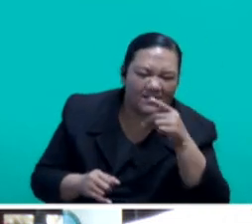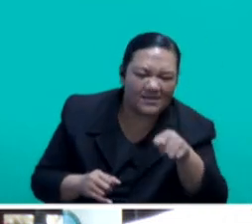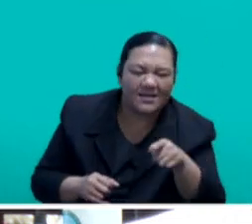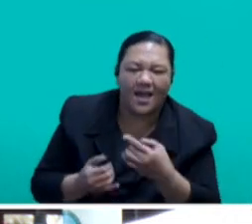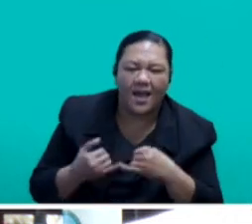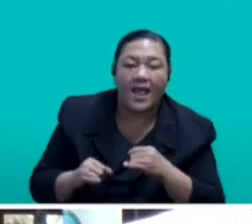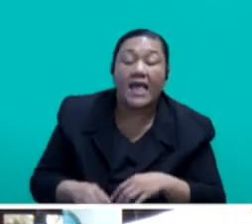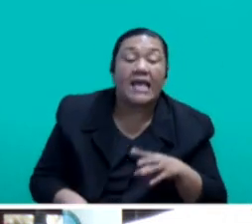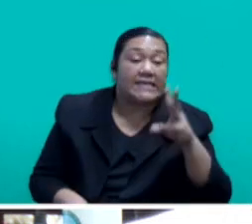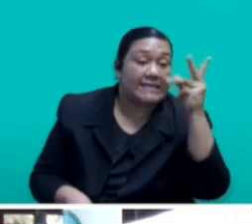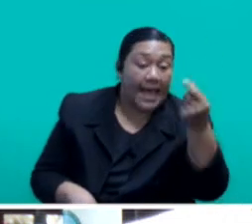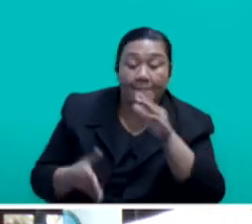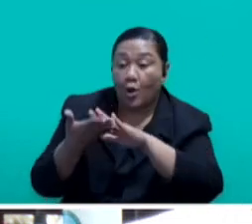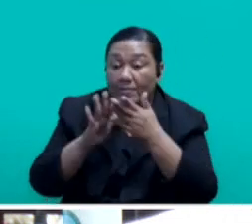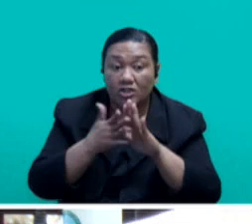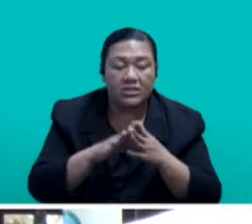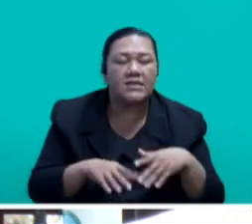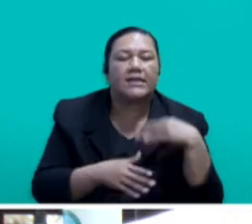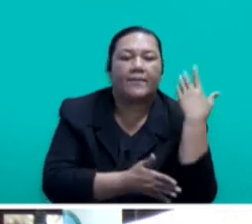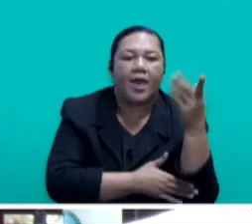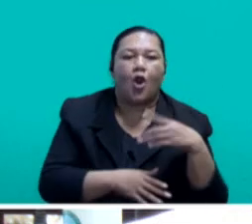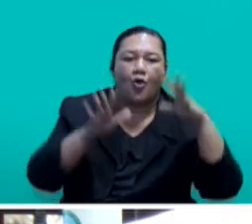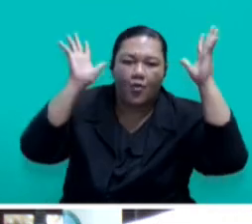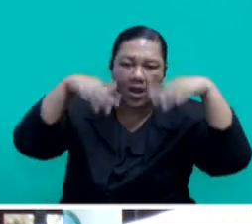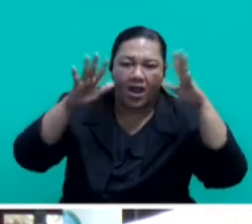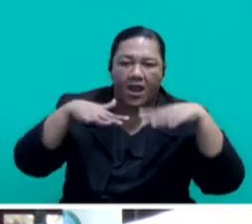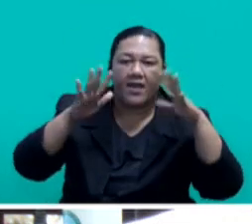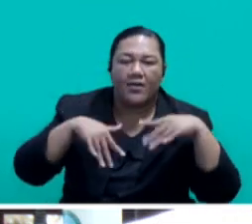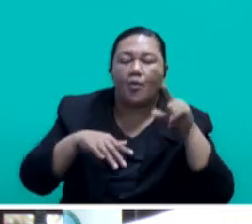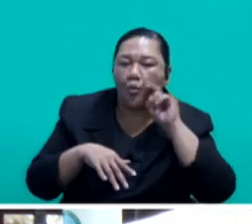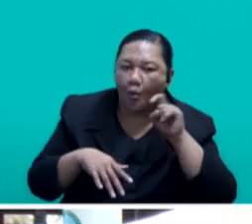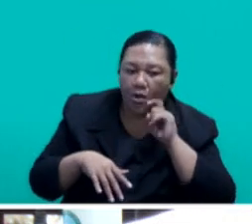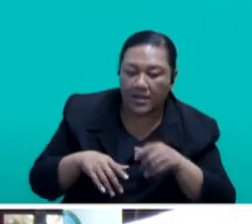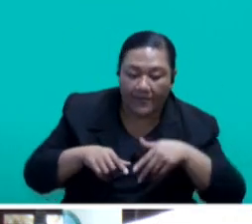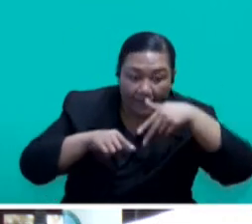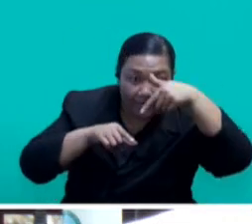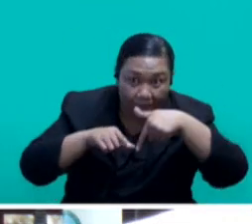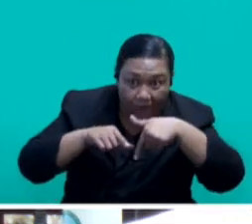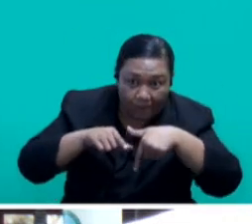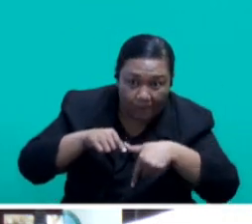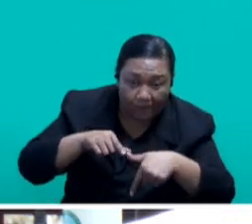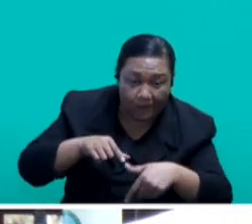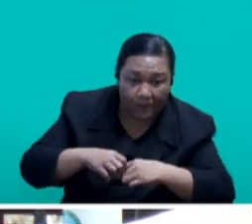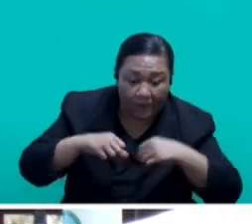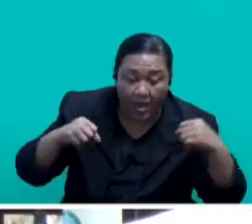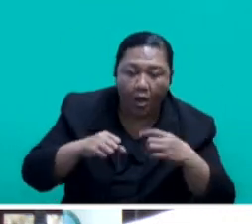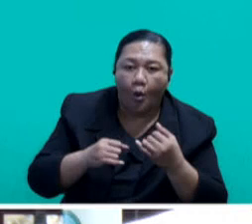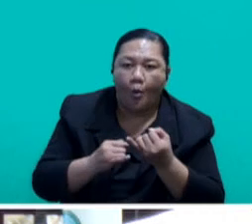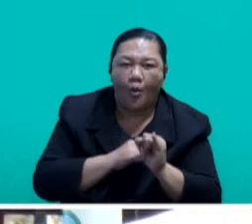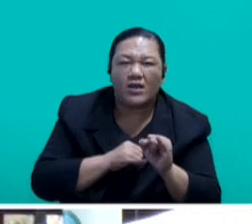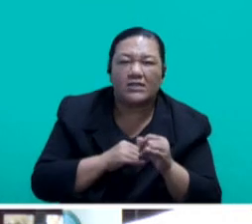on rainwater, harvesting system, and hand-dug wells which get worse during the